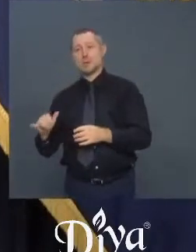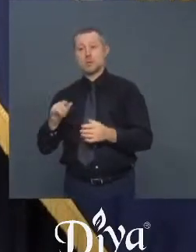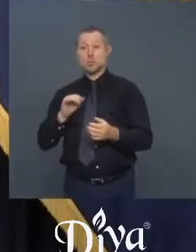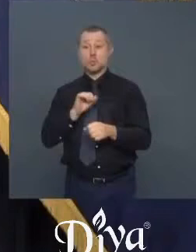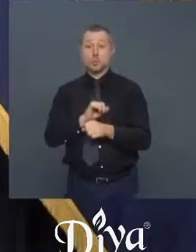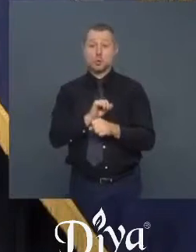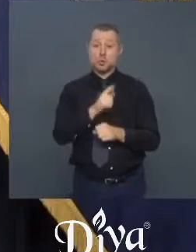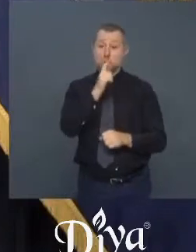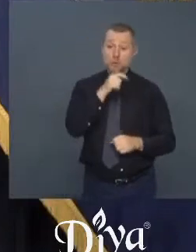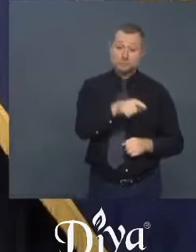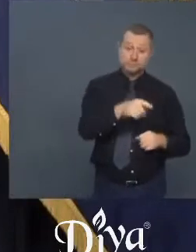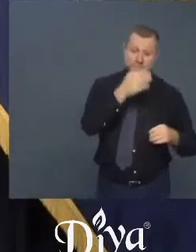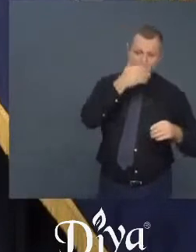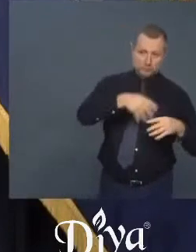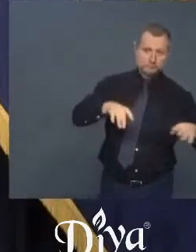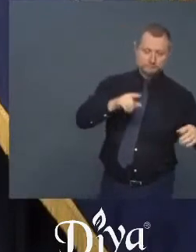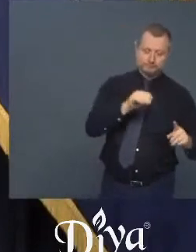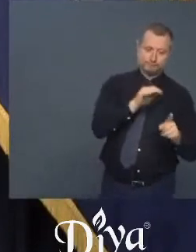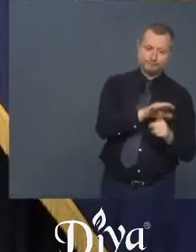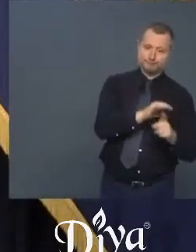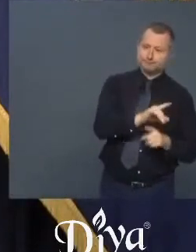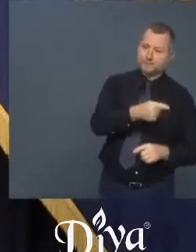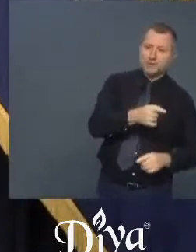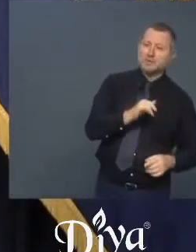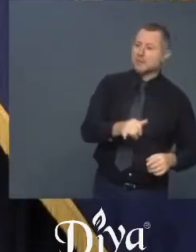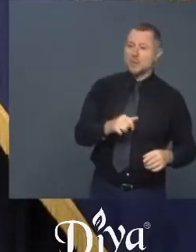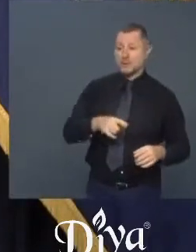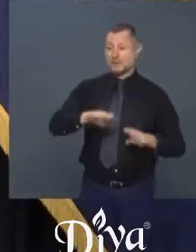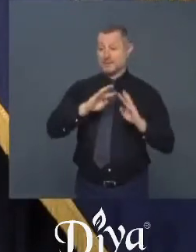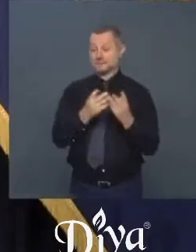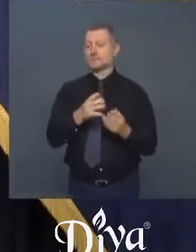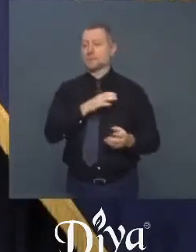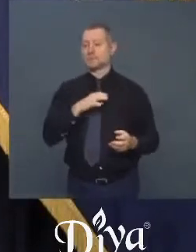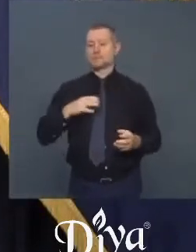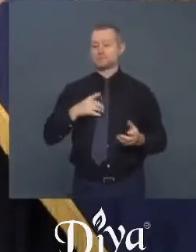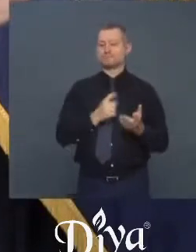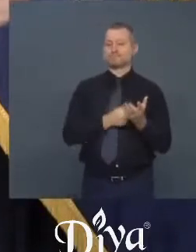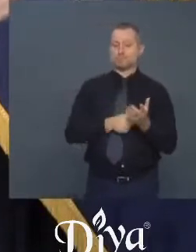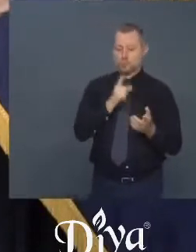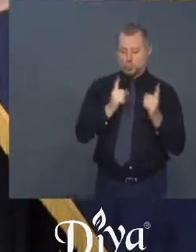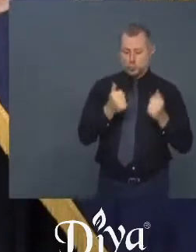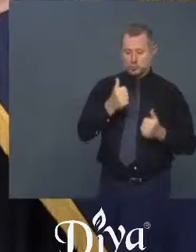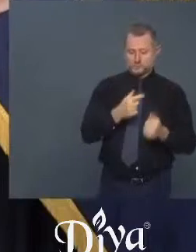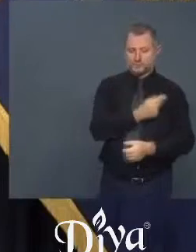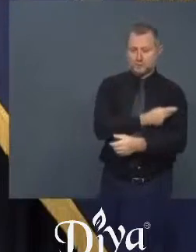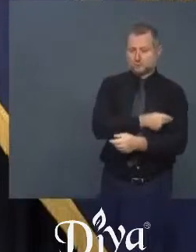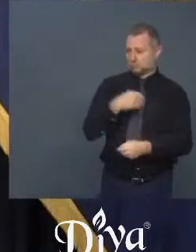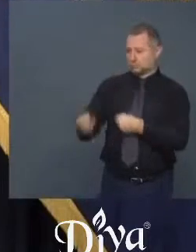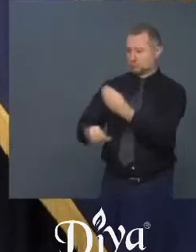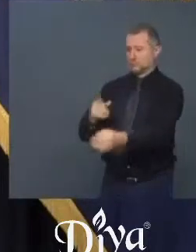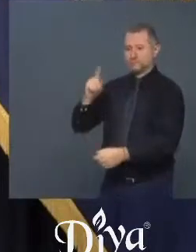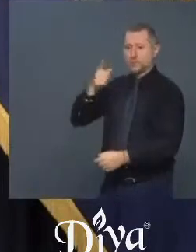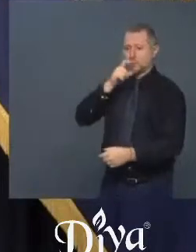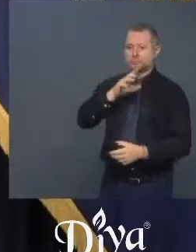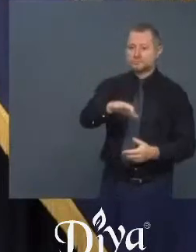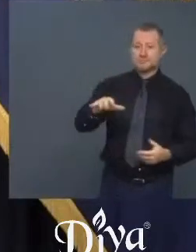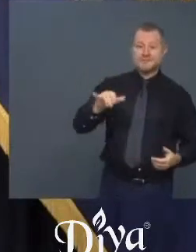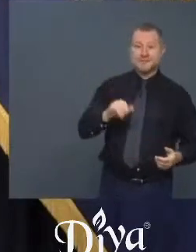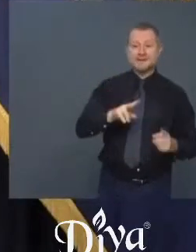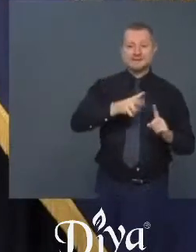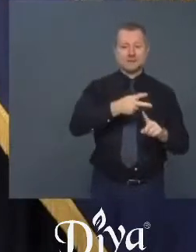So that committee, which is the second committee after the first committee